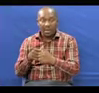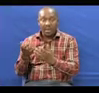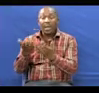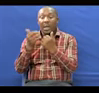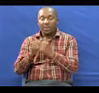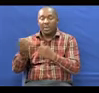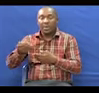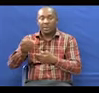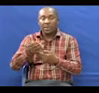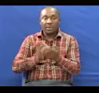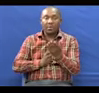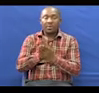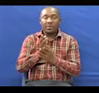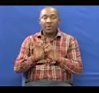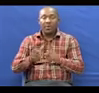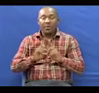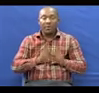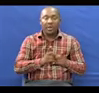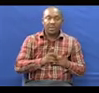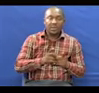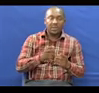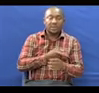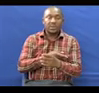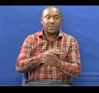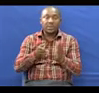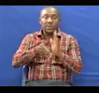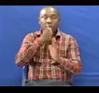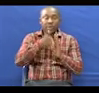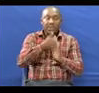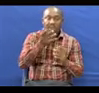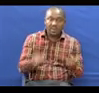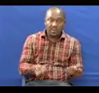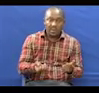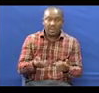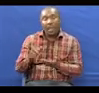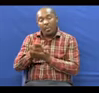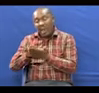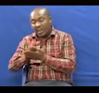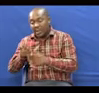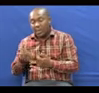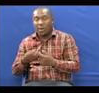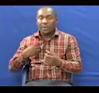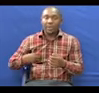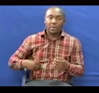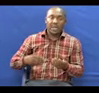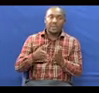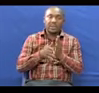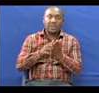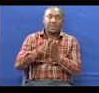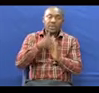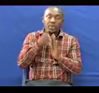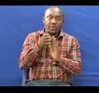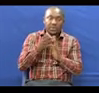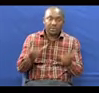population data can be collected, can be gathered through various sources, whether it's primary source or is a secondary source. But